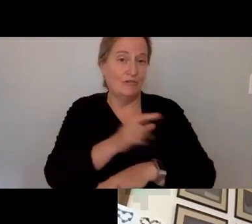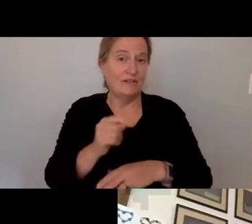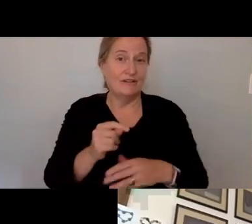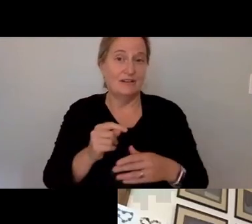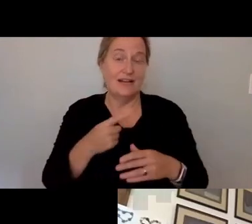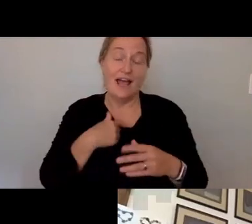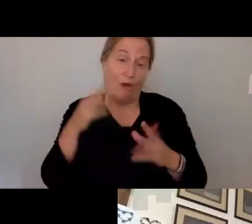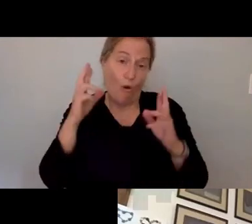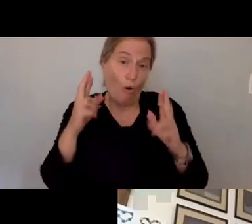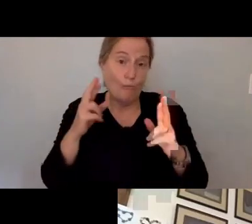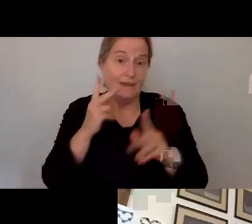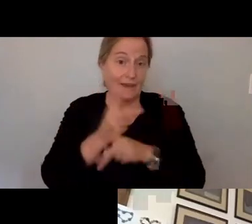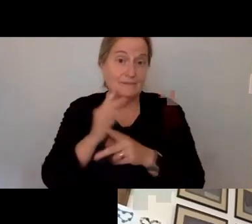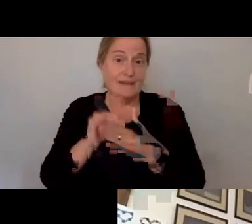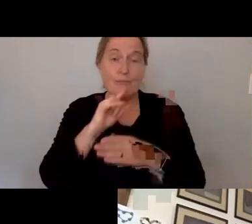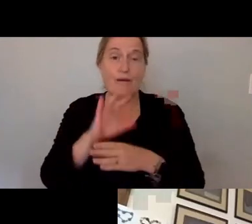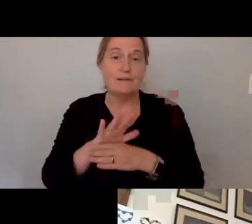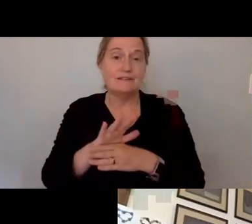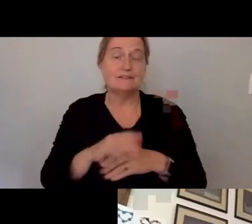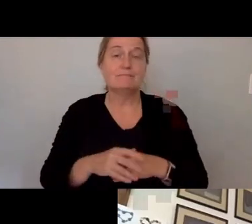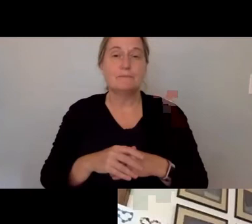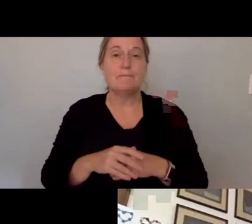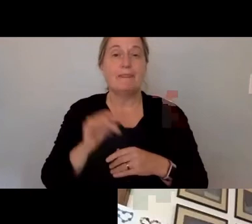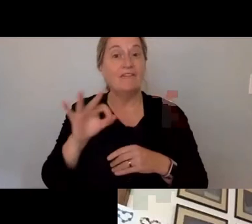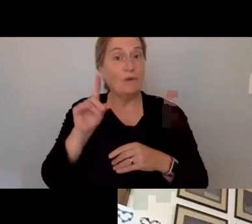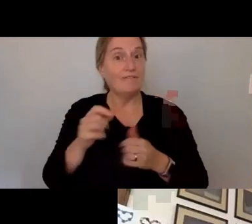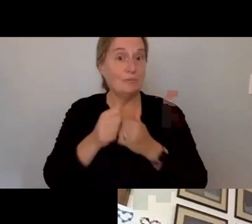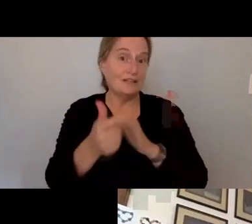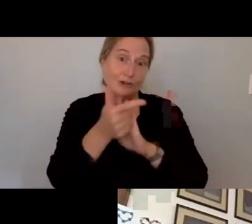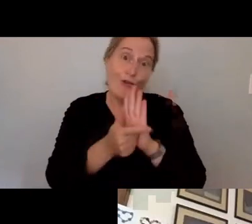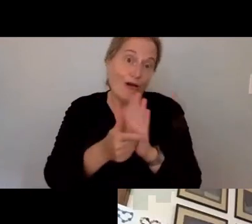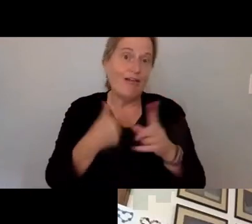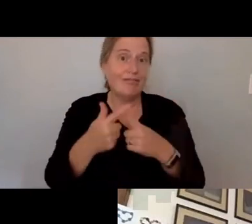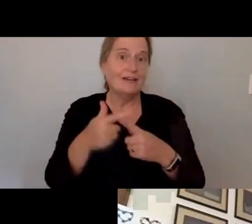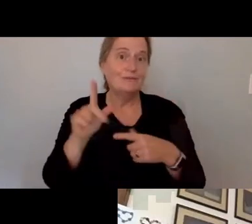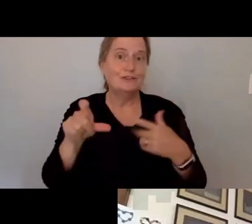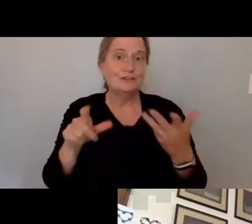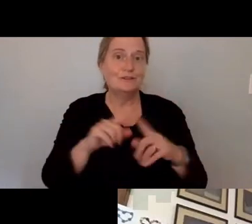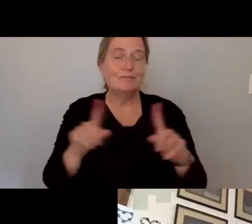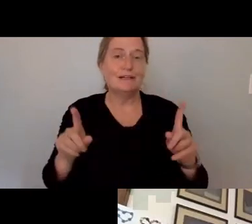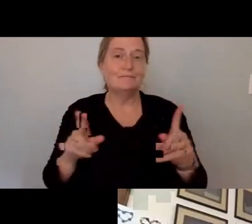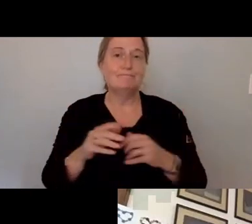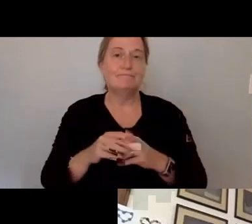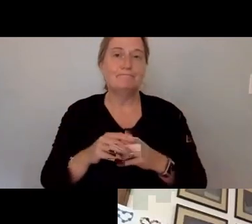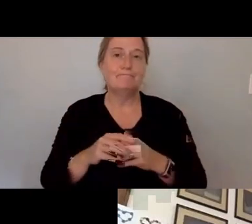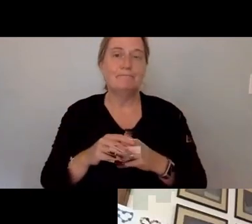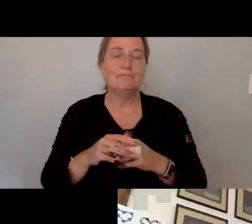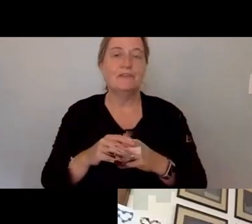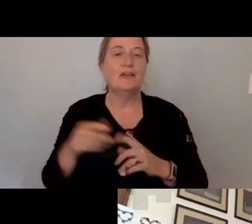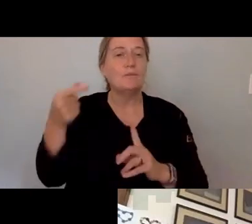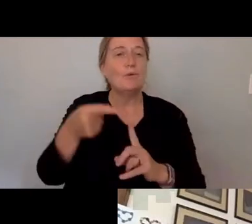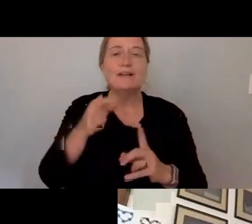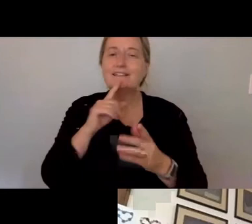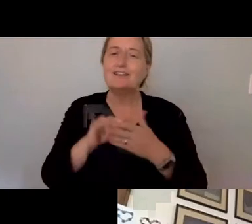program. And so if we have to put it in statute, we should. But with that alternative, the opportunities are